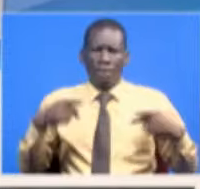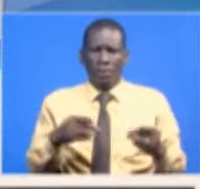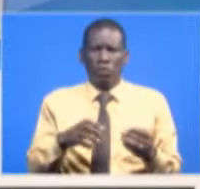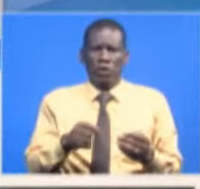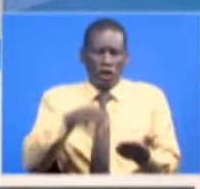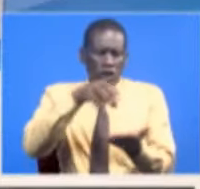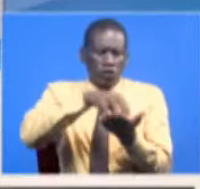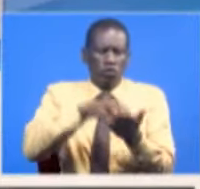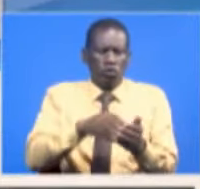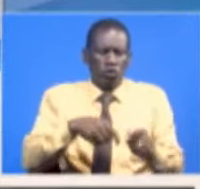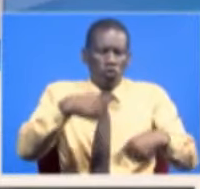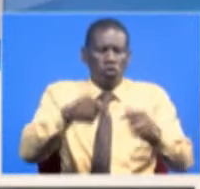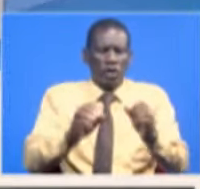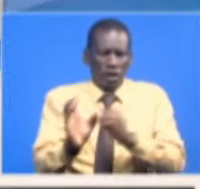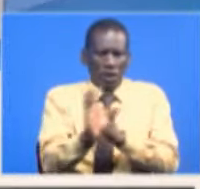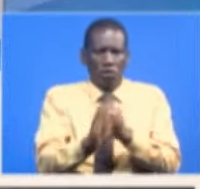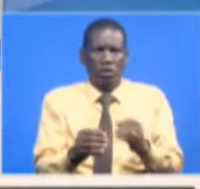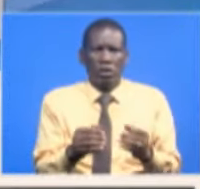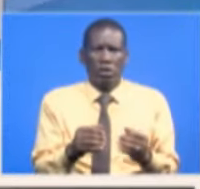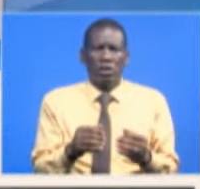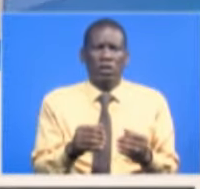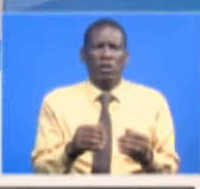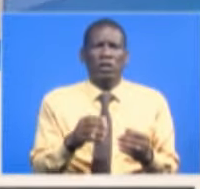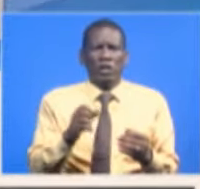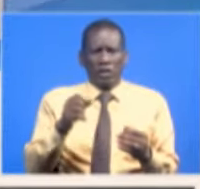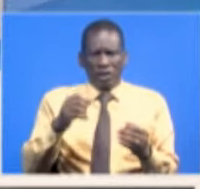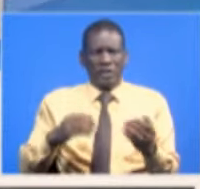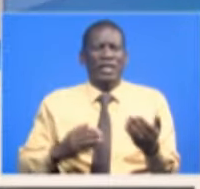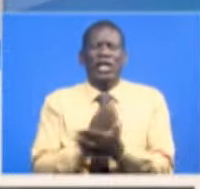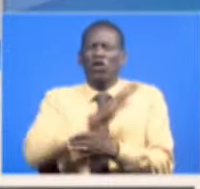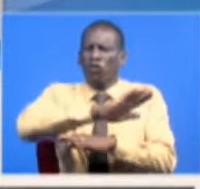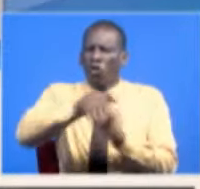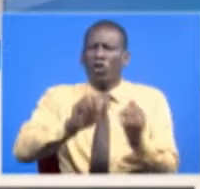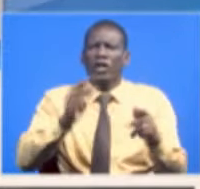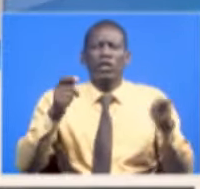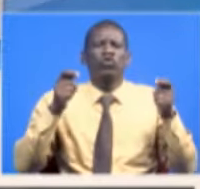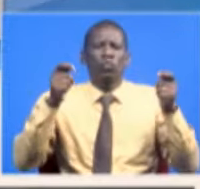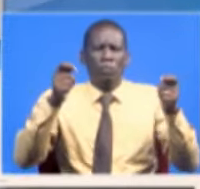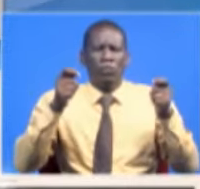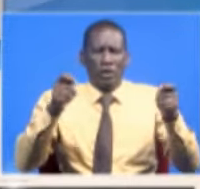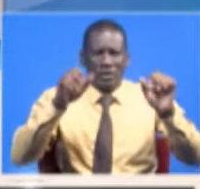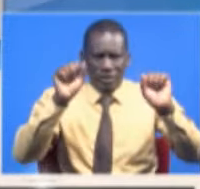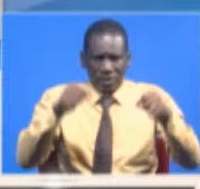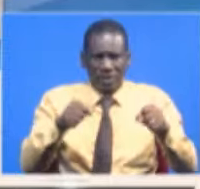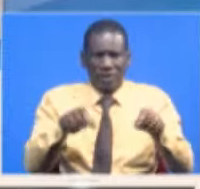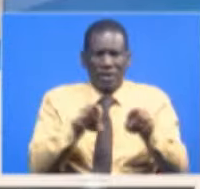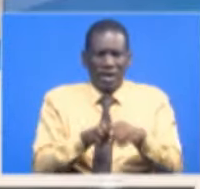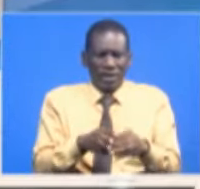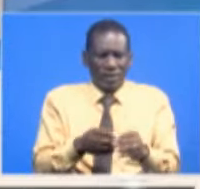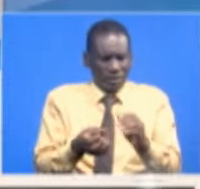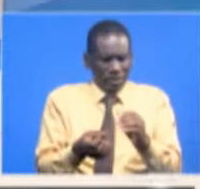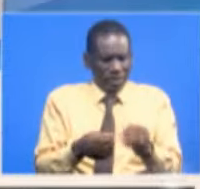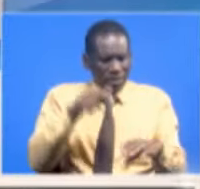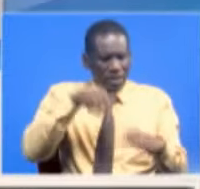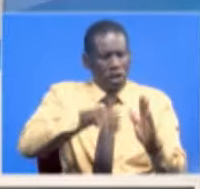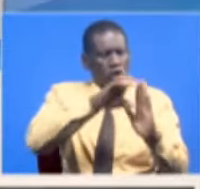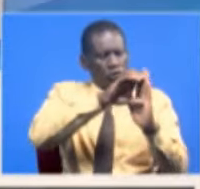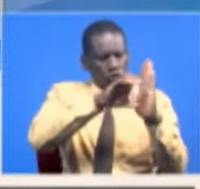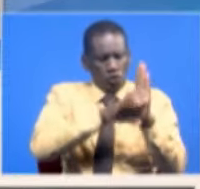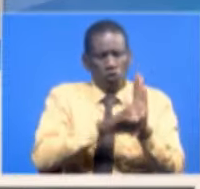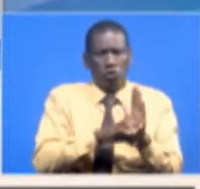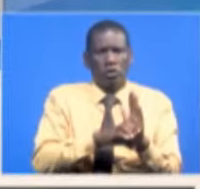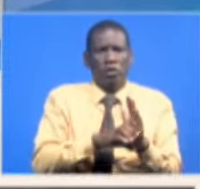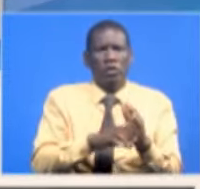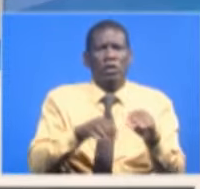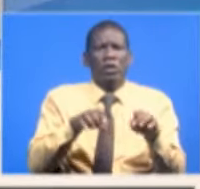prevailing in our country. It's a right of every Kenyan to protest as determined by the Constitution